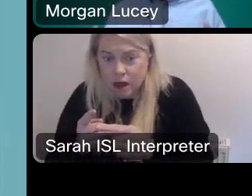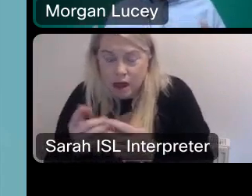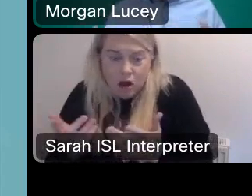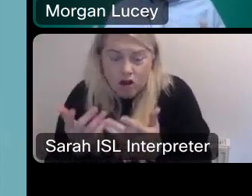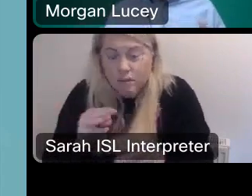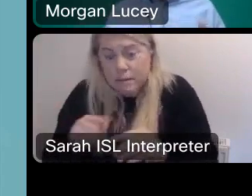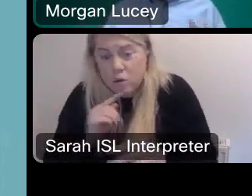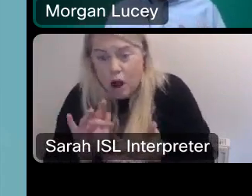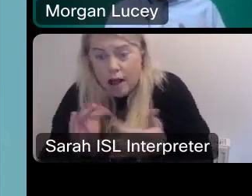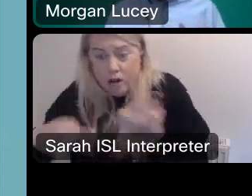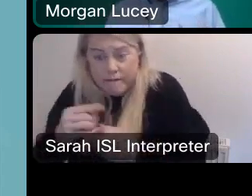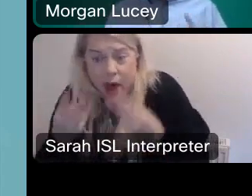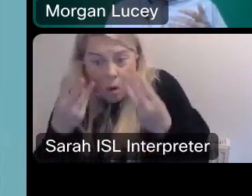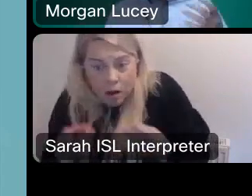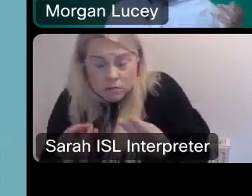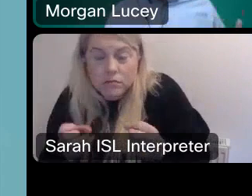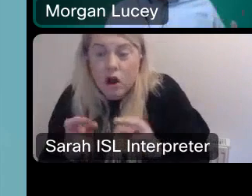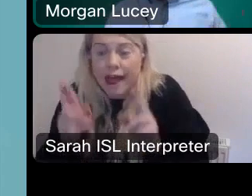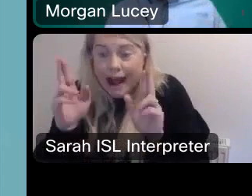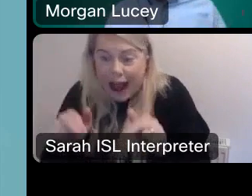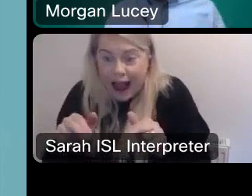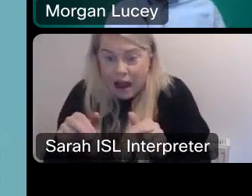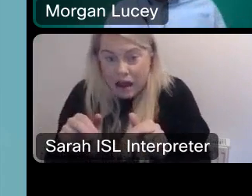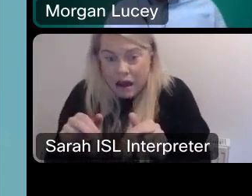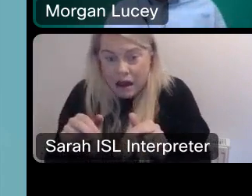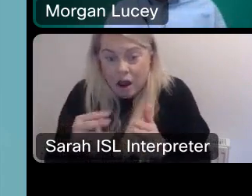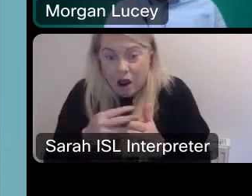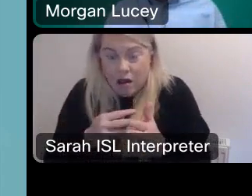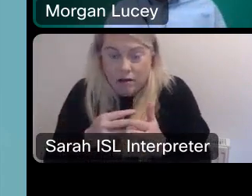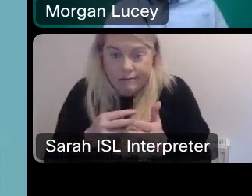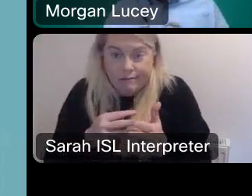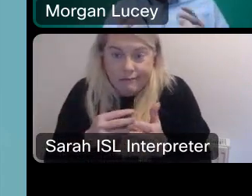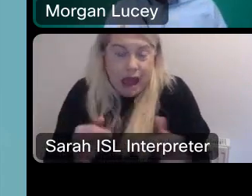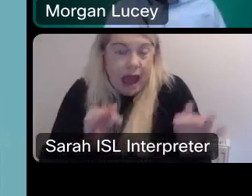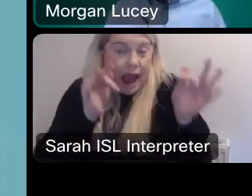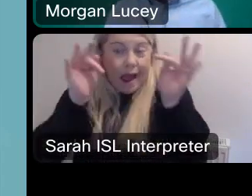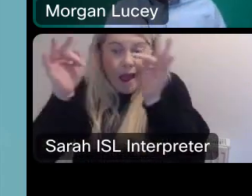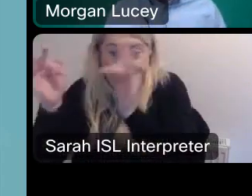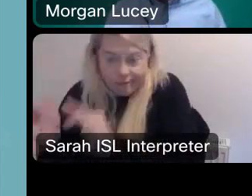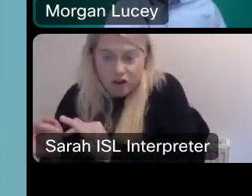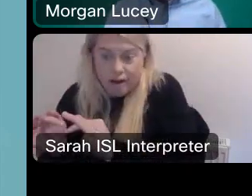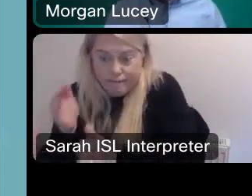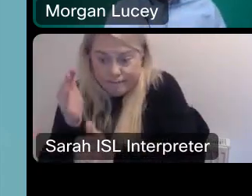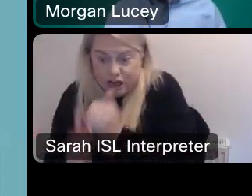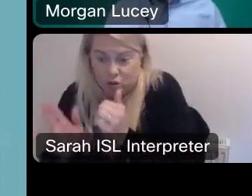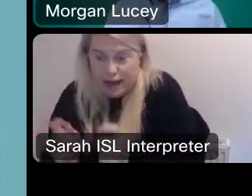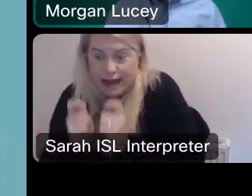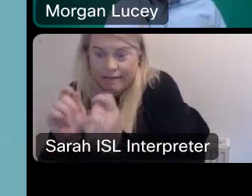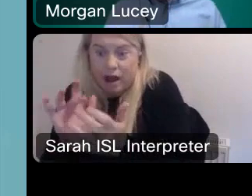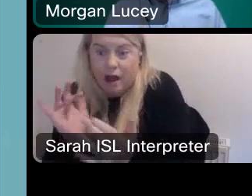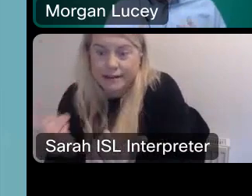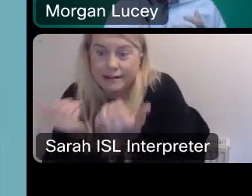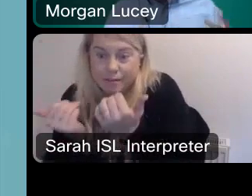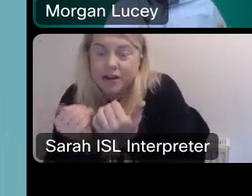make contact with us then and there, or after the fact. We give people contact information, and they can link